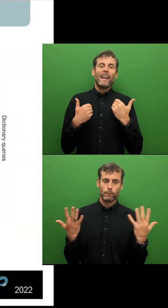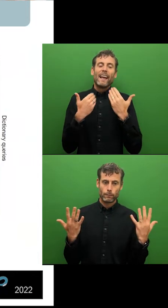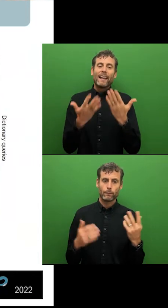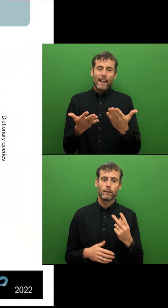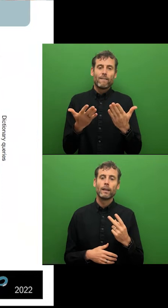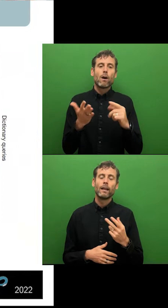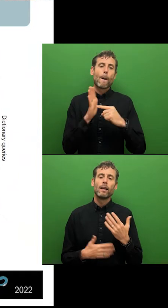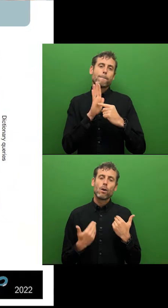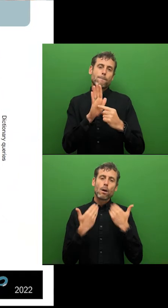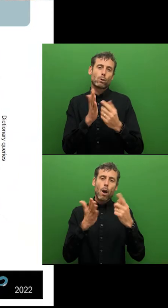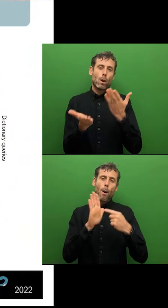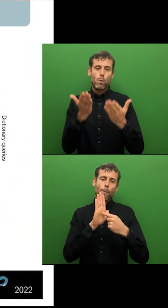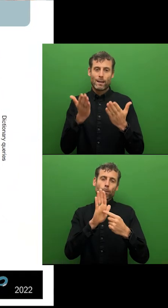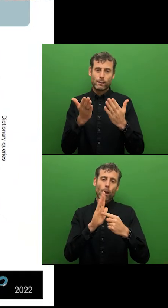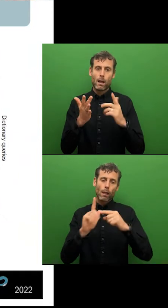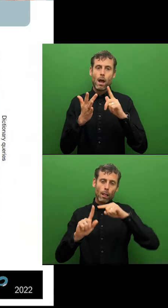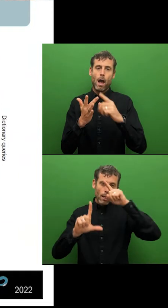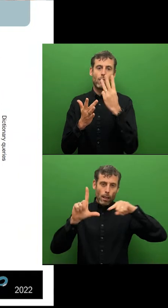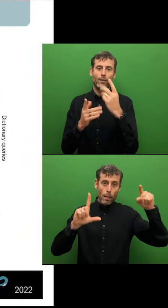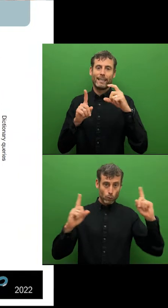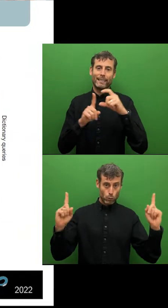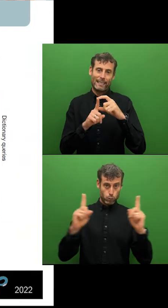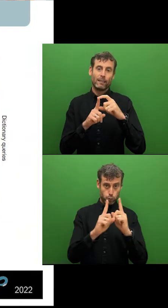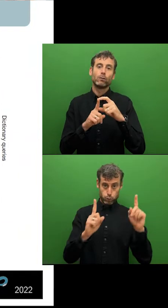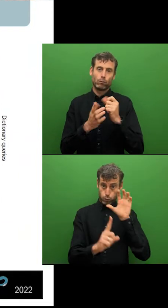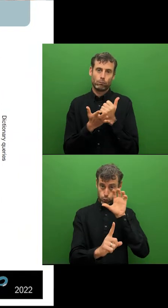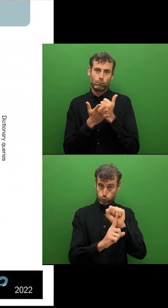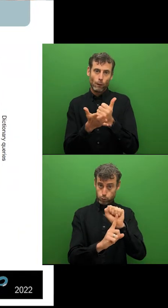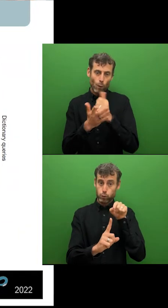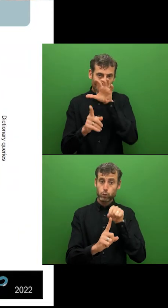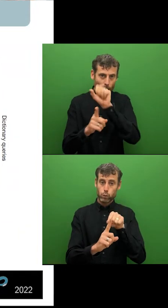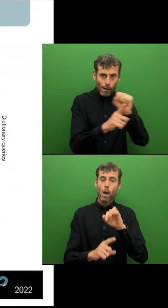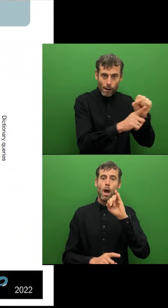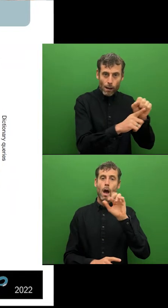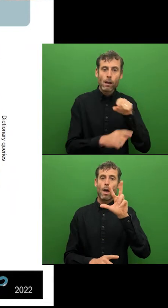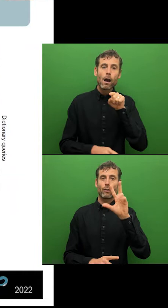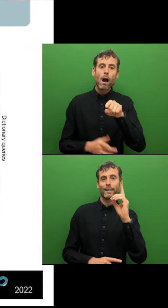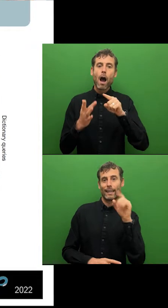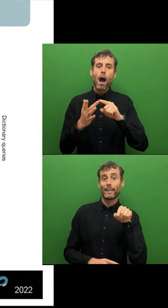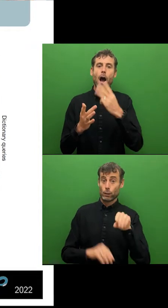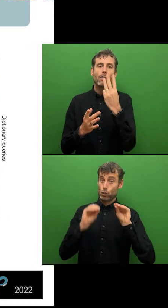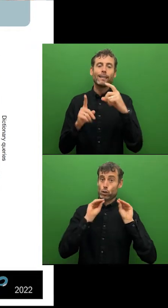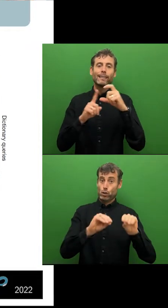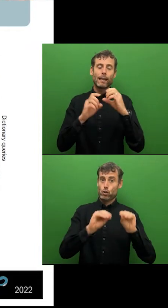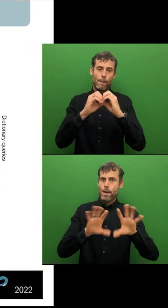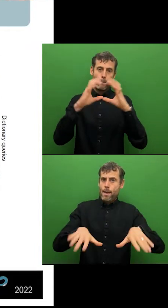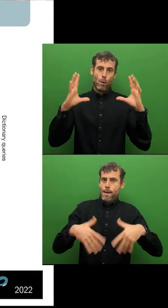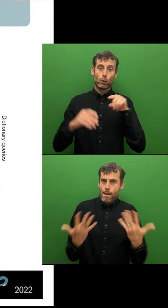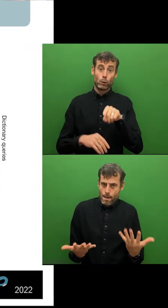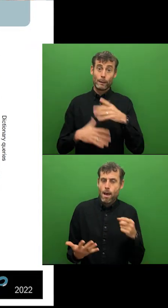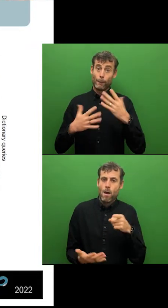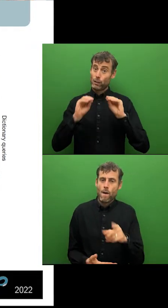We provide model weights for a baseline i3D model for sign classification. This i3D model is trained